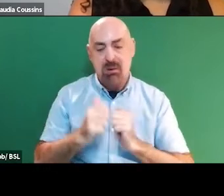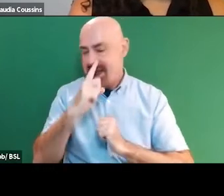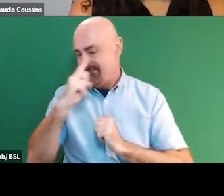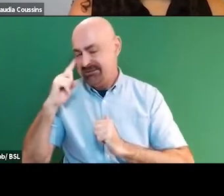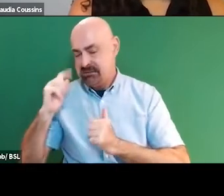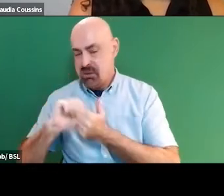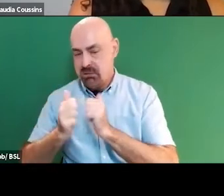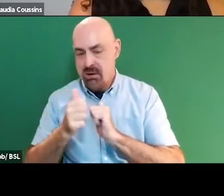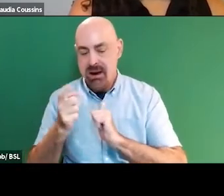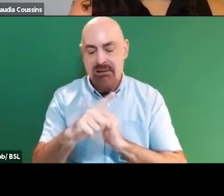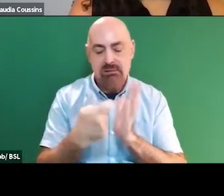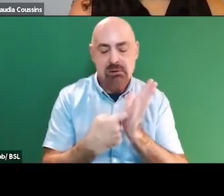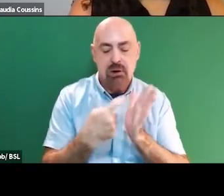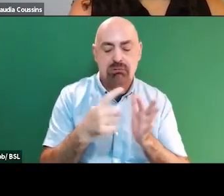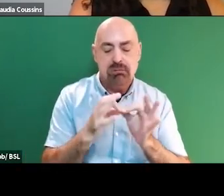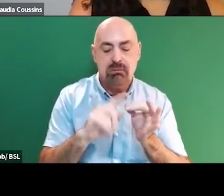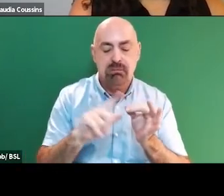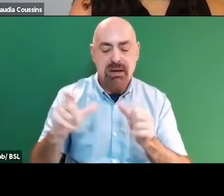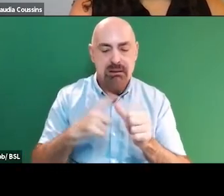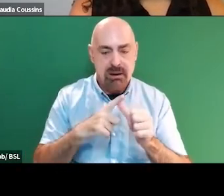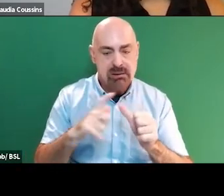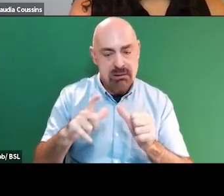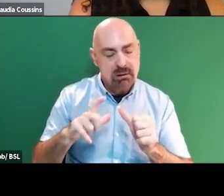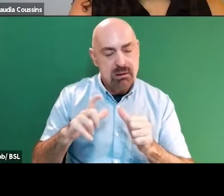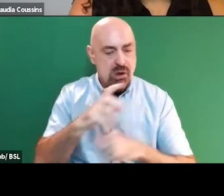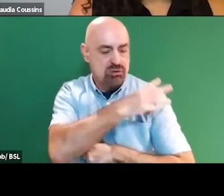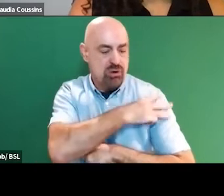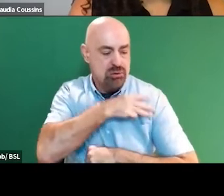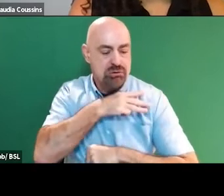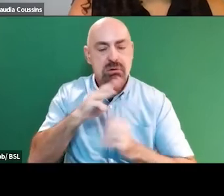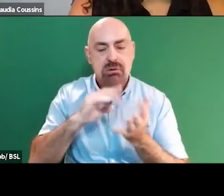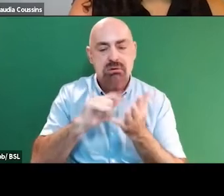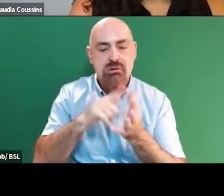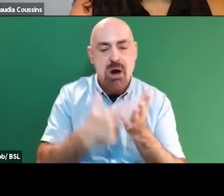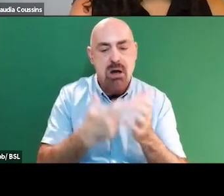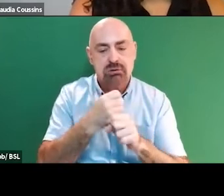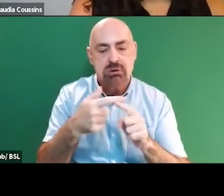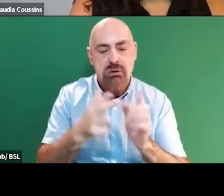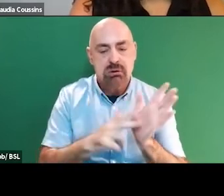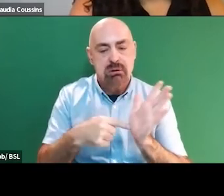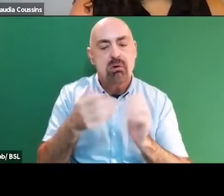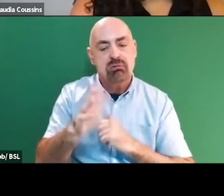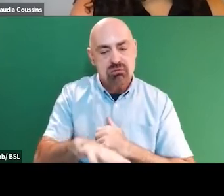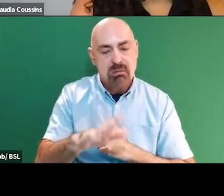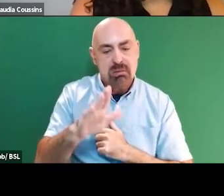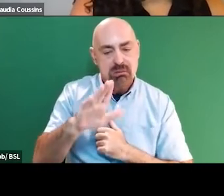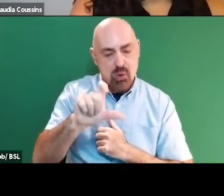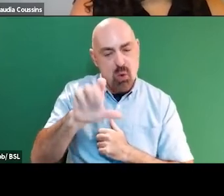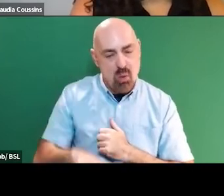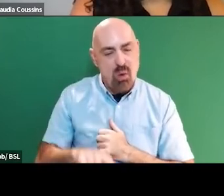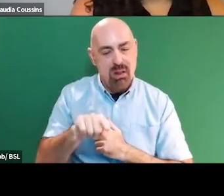and Rebecca Sargent, Head of Children and Family Services in East Cornwall, along with some of her colleagues.